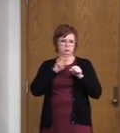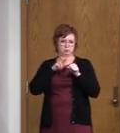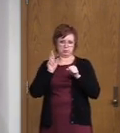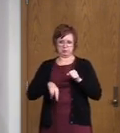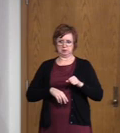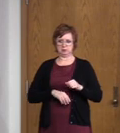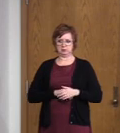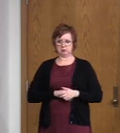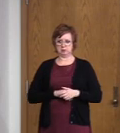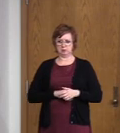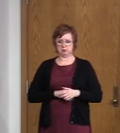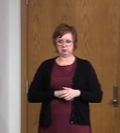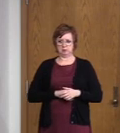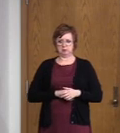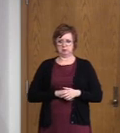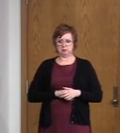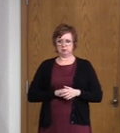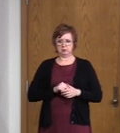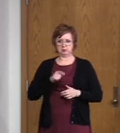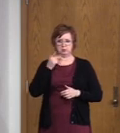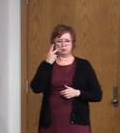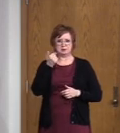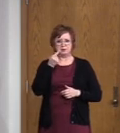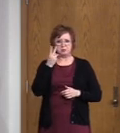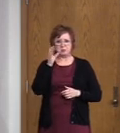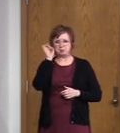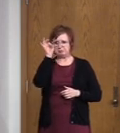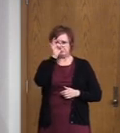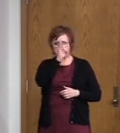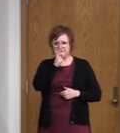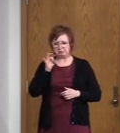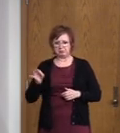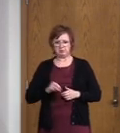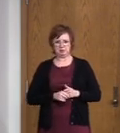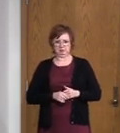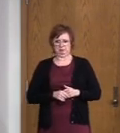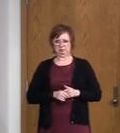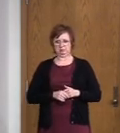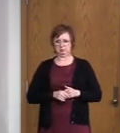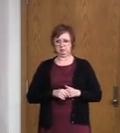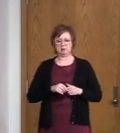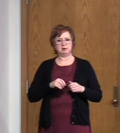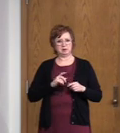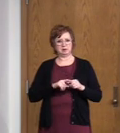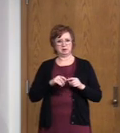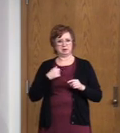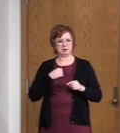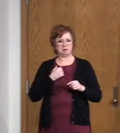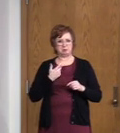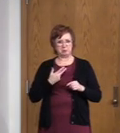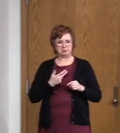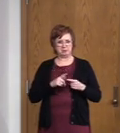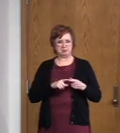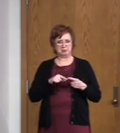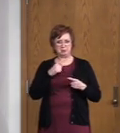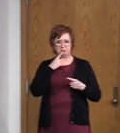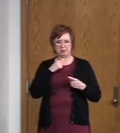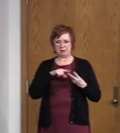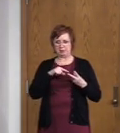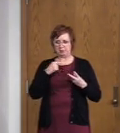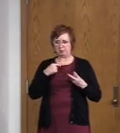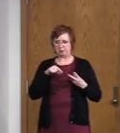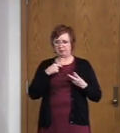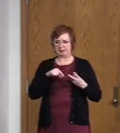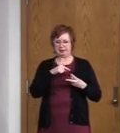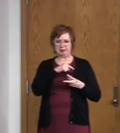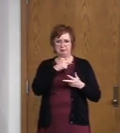highlighting that just because you're seeing 3 dots in Saskatoon and Regina, it doesn't mean there won't be multiple clinics. There will be multiple clinics, and including,